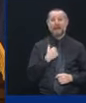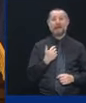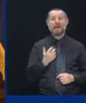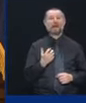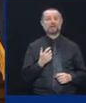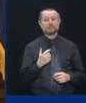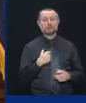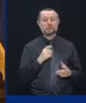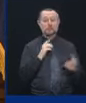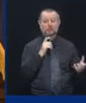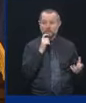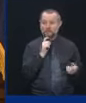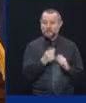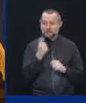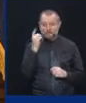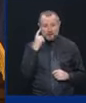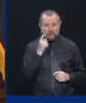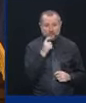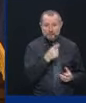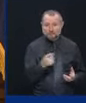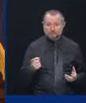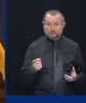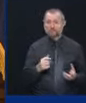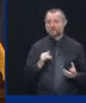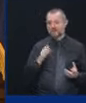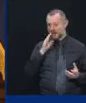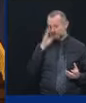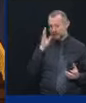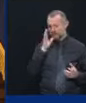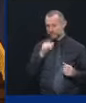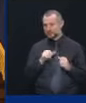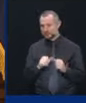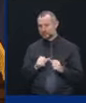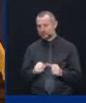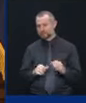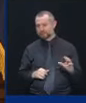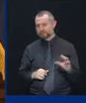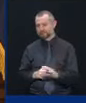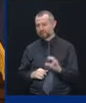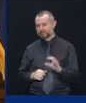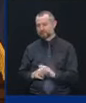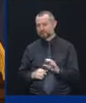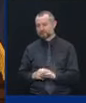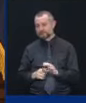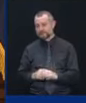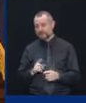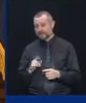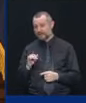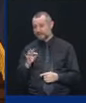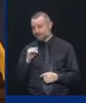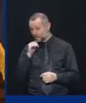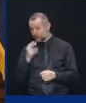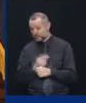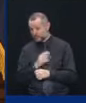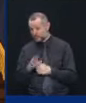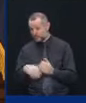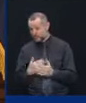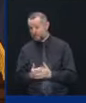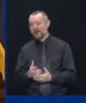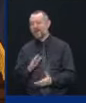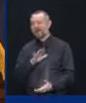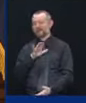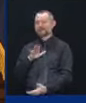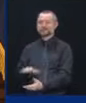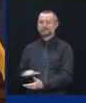them, and the hospitals will continue to get an allocation, just not as great as they have been getting. The nursing